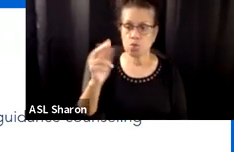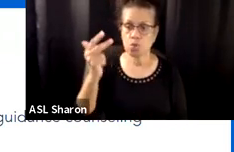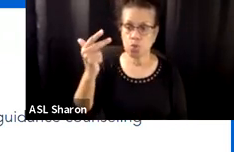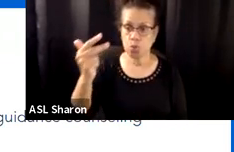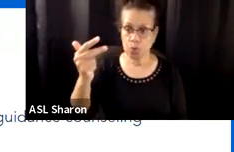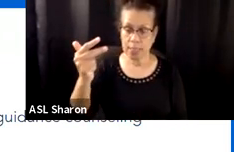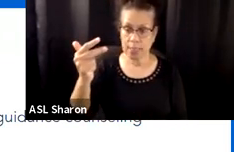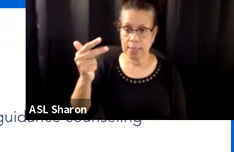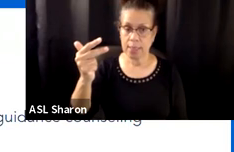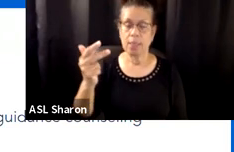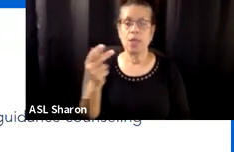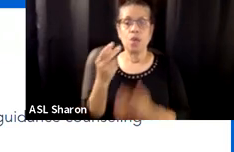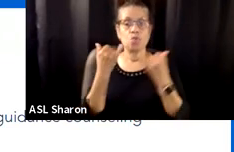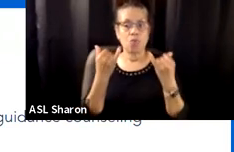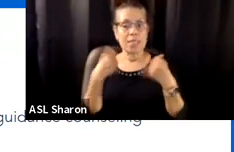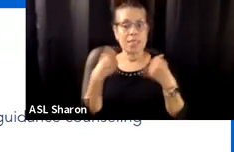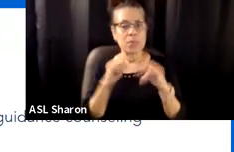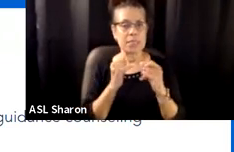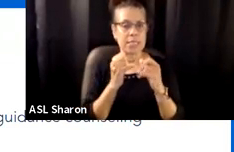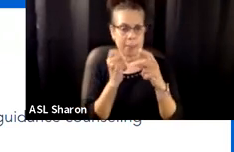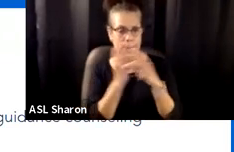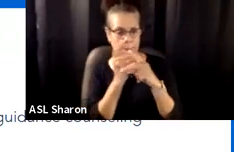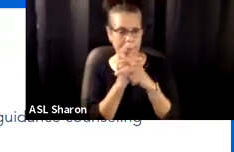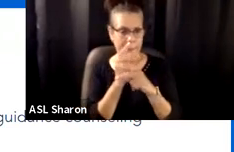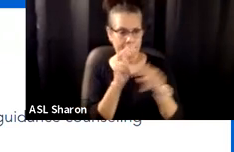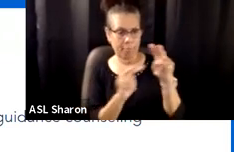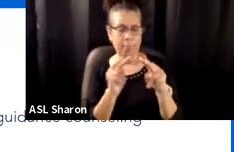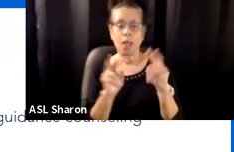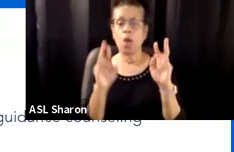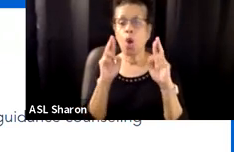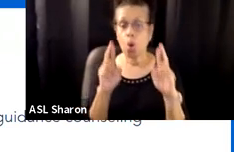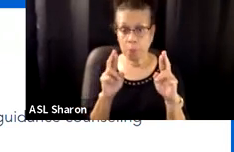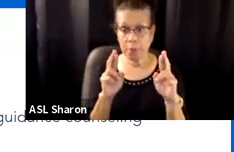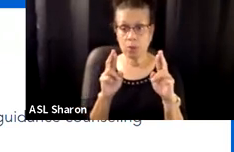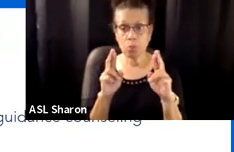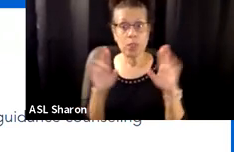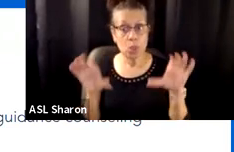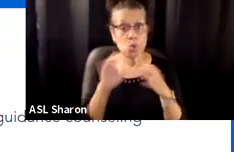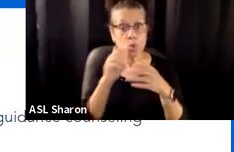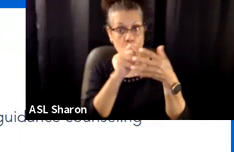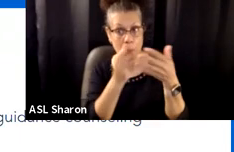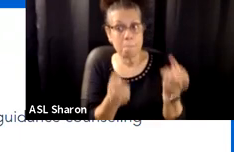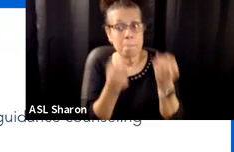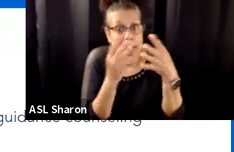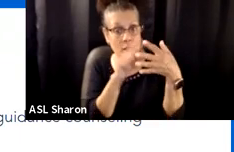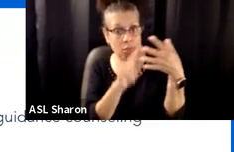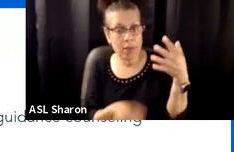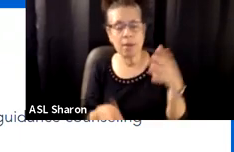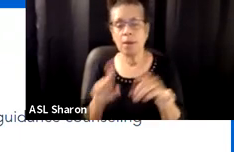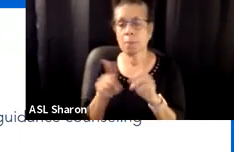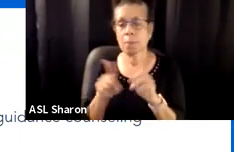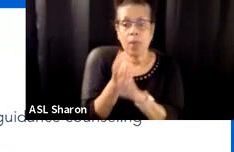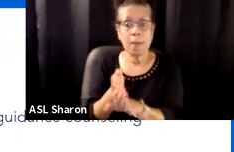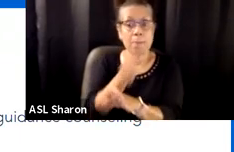and so we are still reviewing and hoping to do many of these things i can tell you that before and after